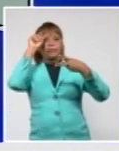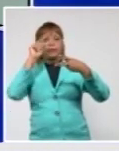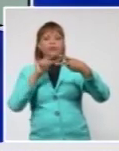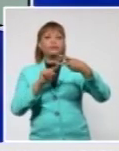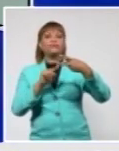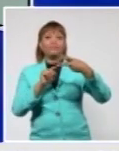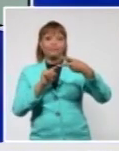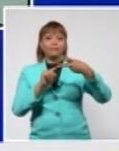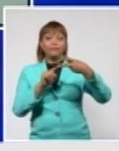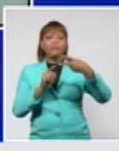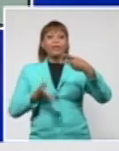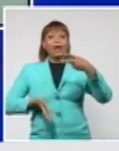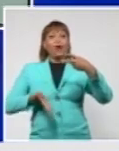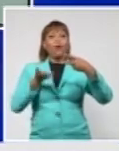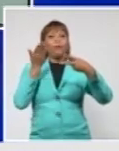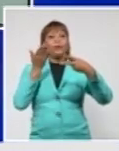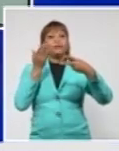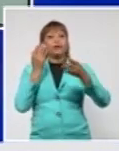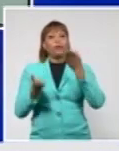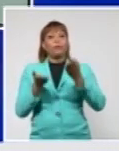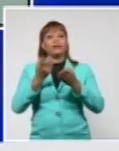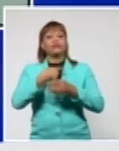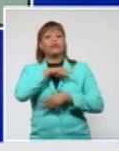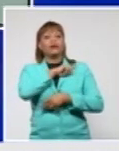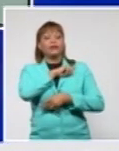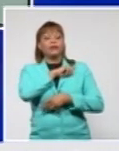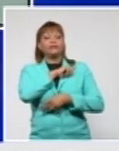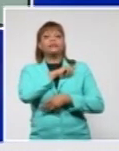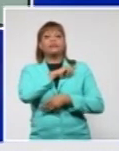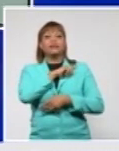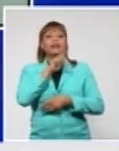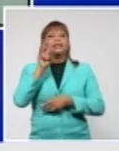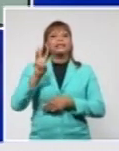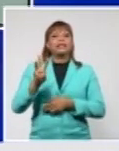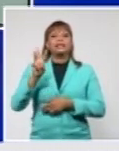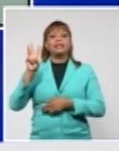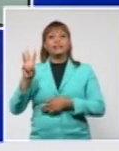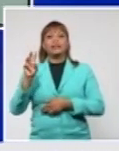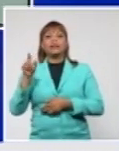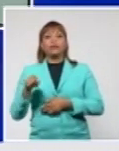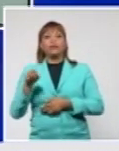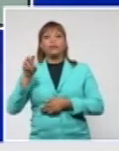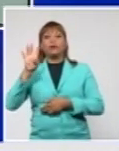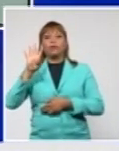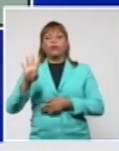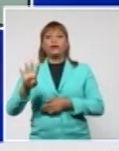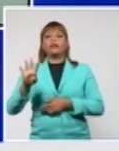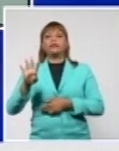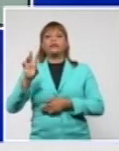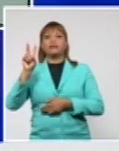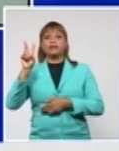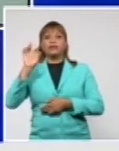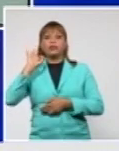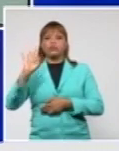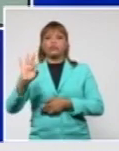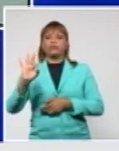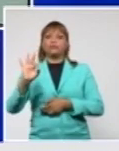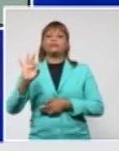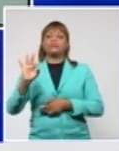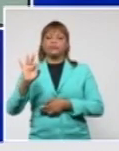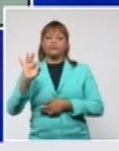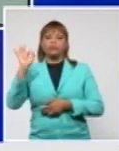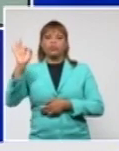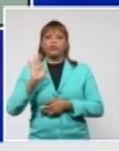with 33.48, then Havana with 8.71. Matanzas has a rate